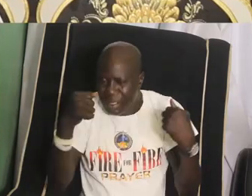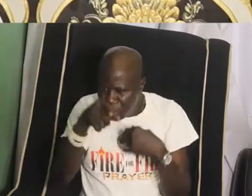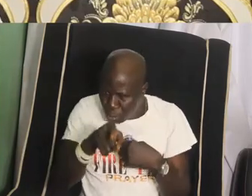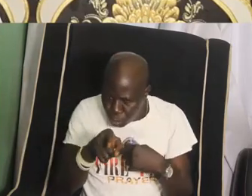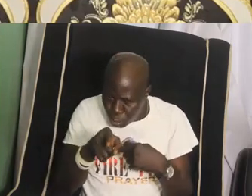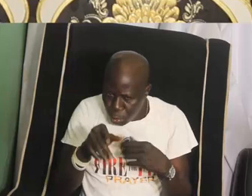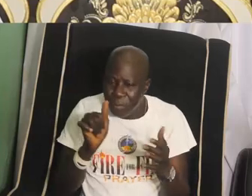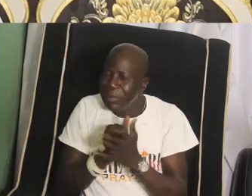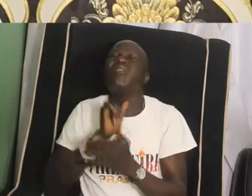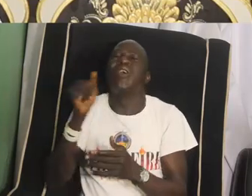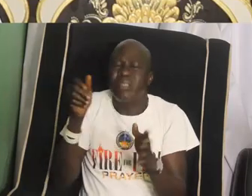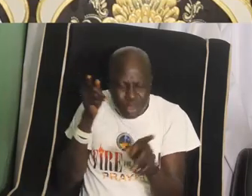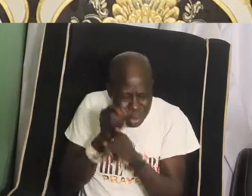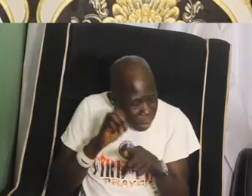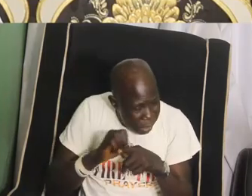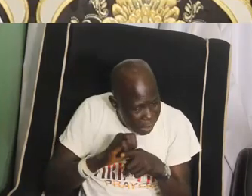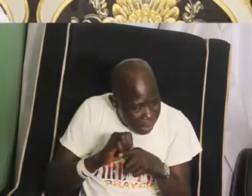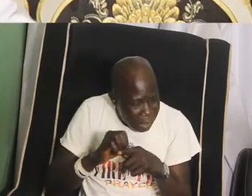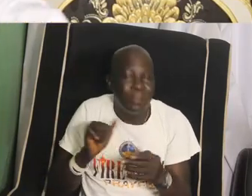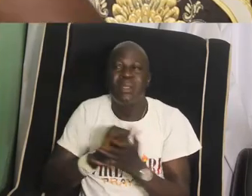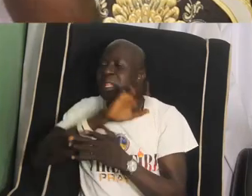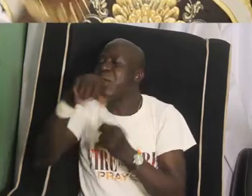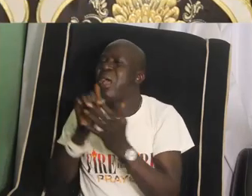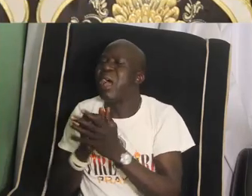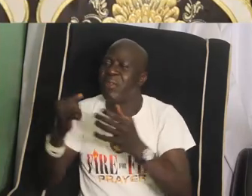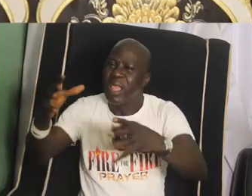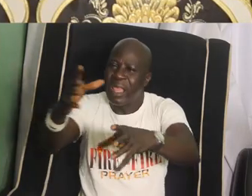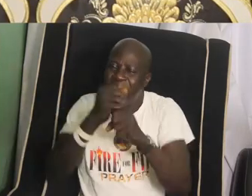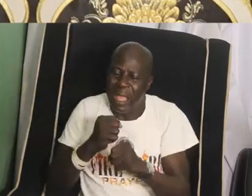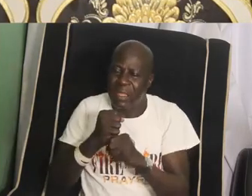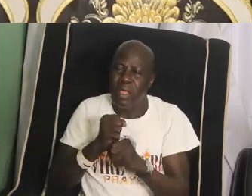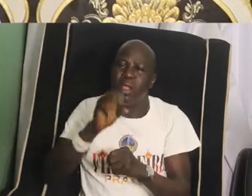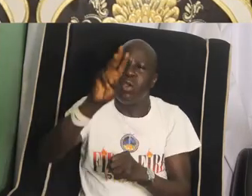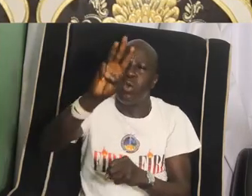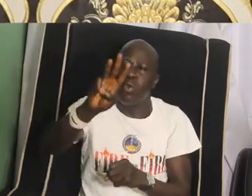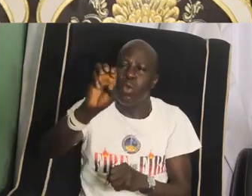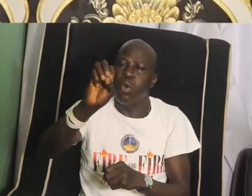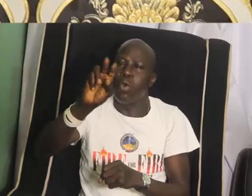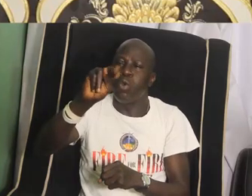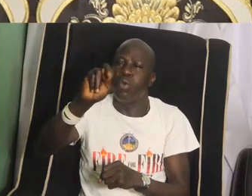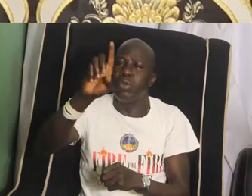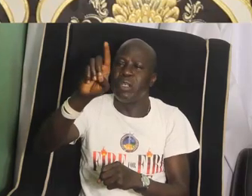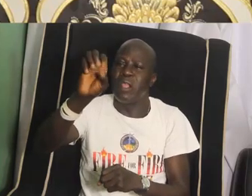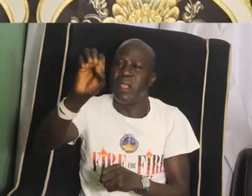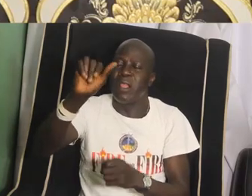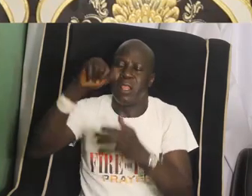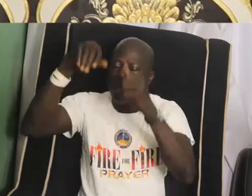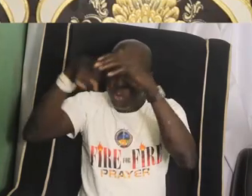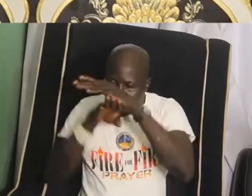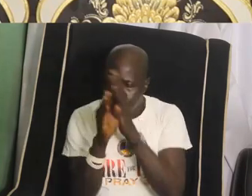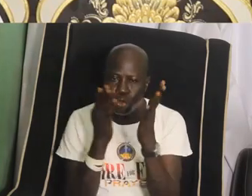he hits you on your leg, it's not ordinary. You're going to be injured. It's mean you've been injured. Or you've been injured.